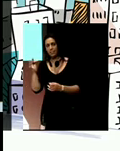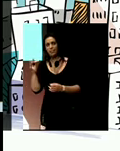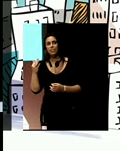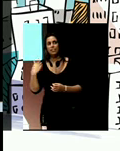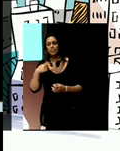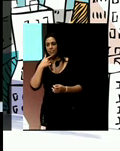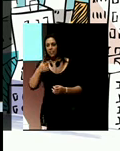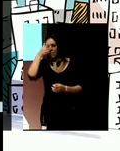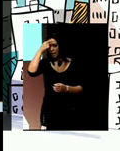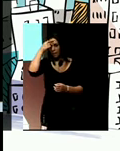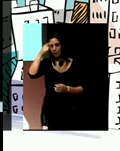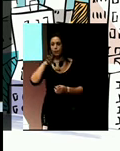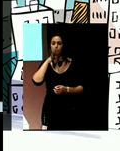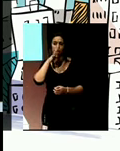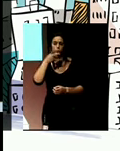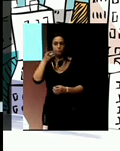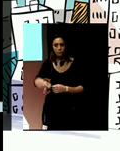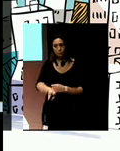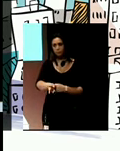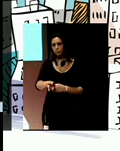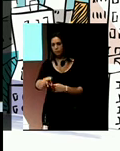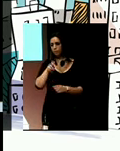floor, Avila,